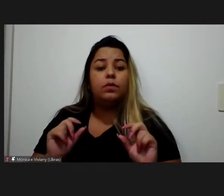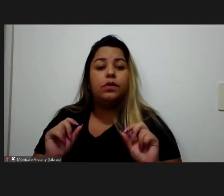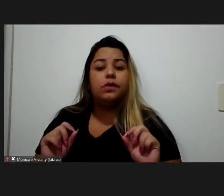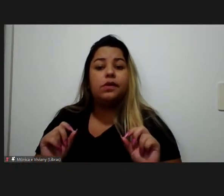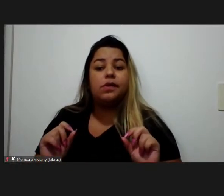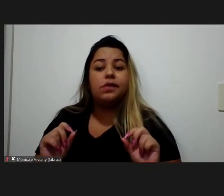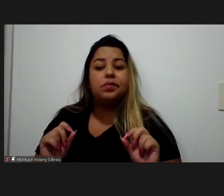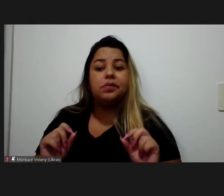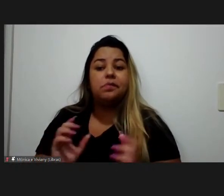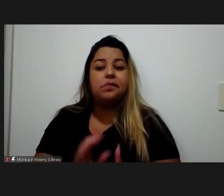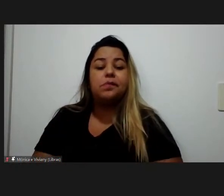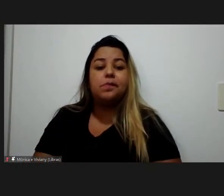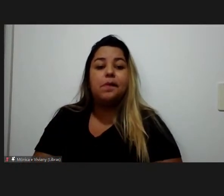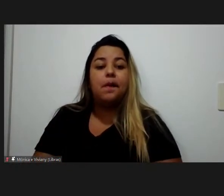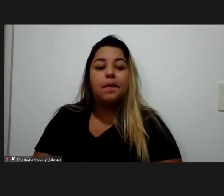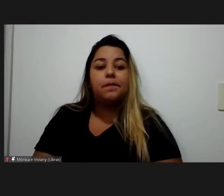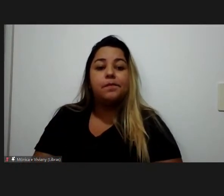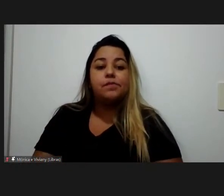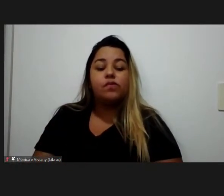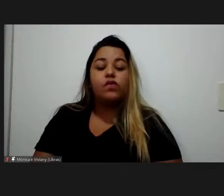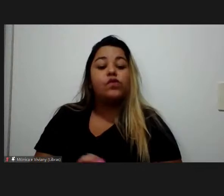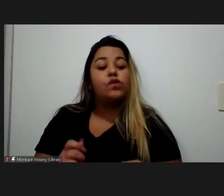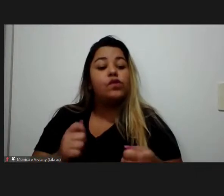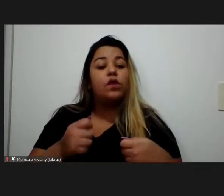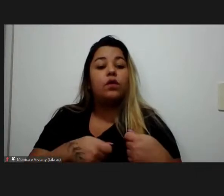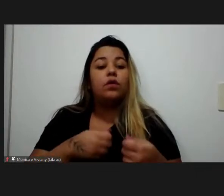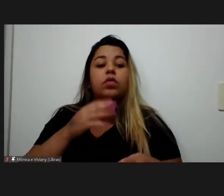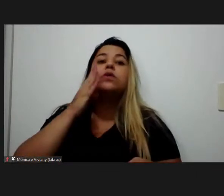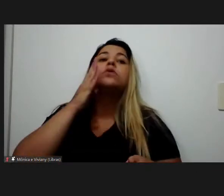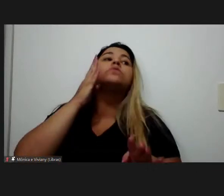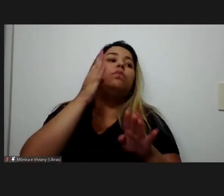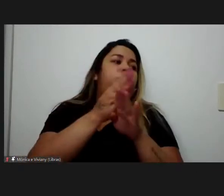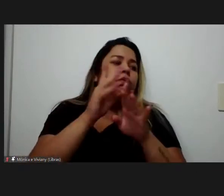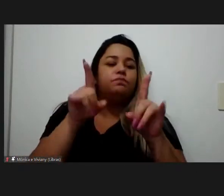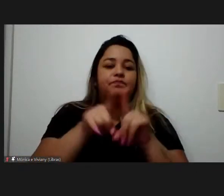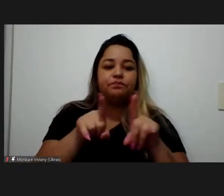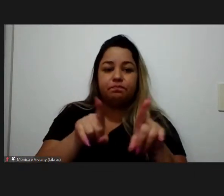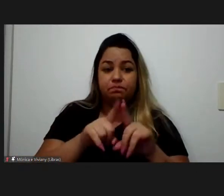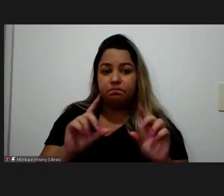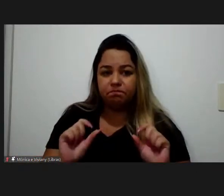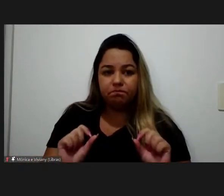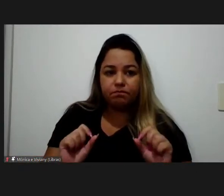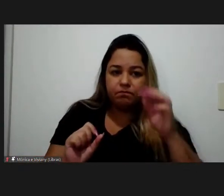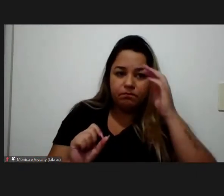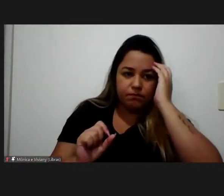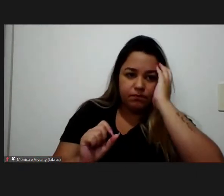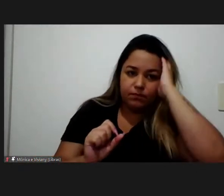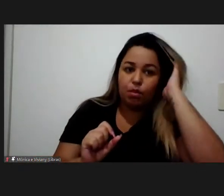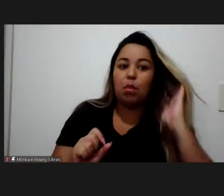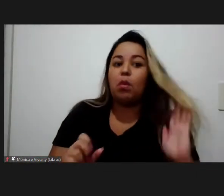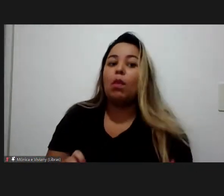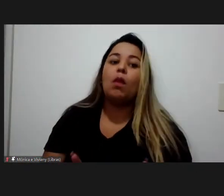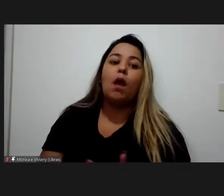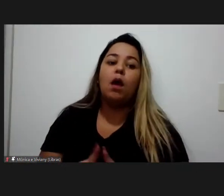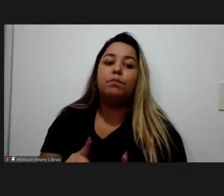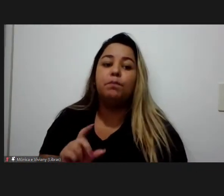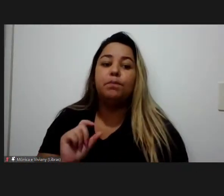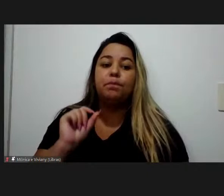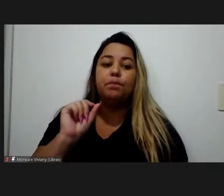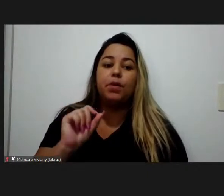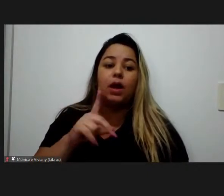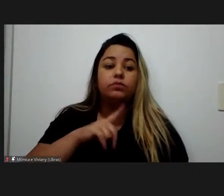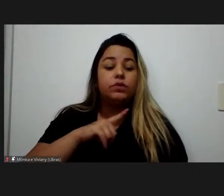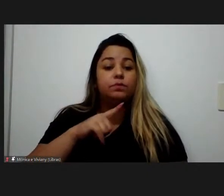these details, but it's not something that's attached to